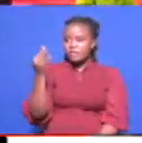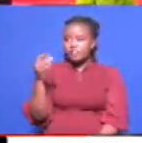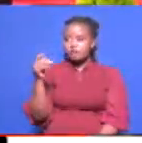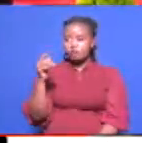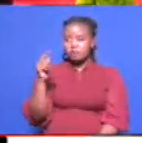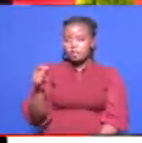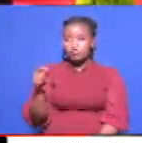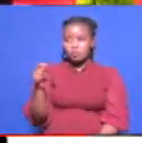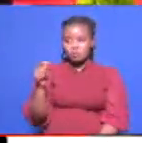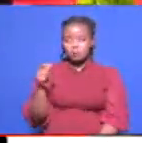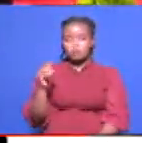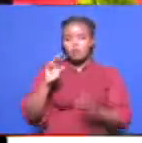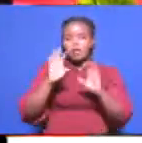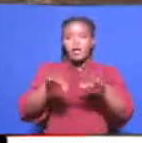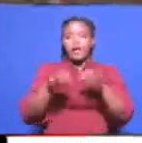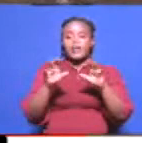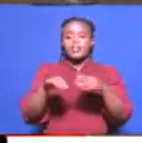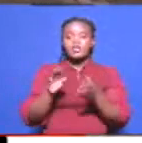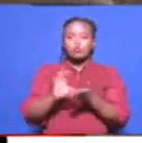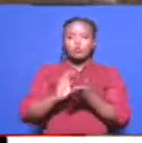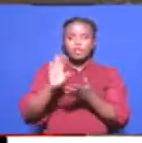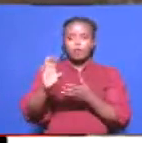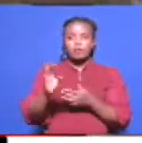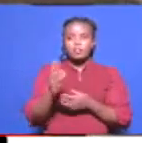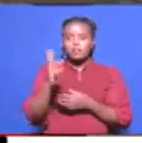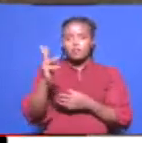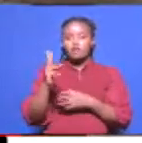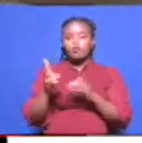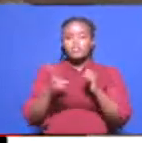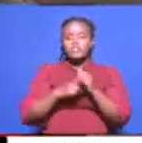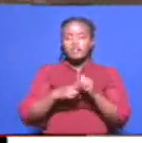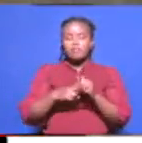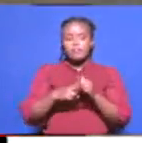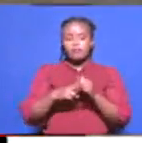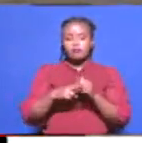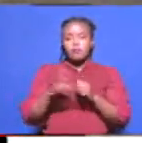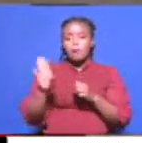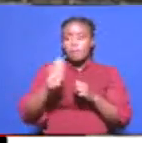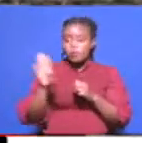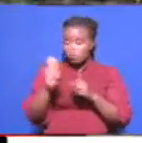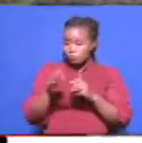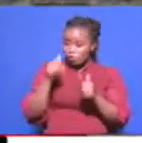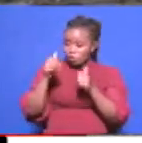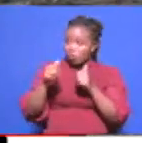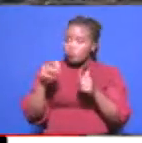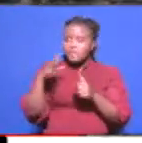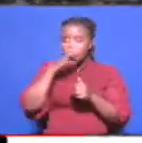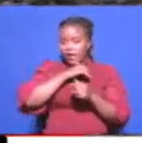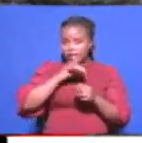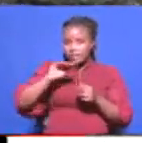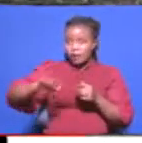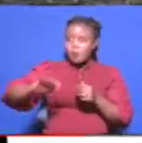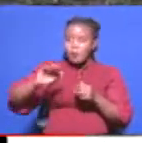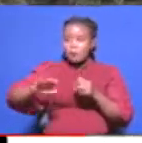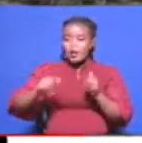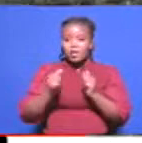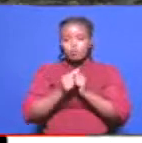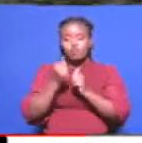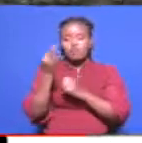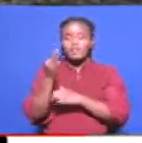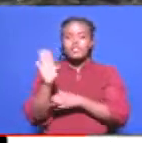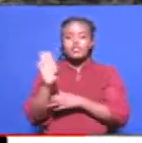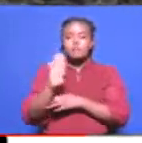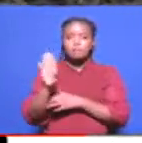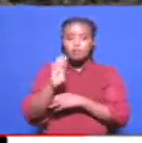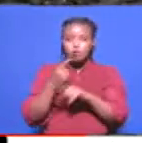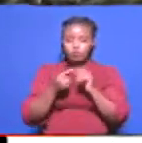was allocated 47 billion shillings, which is 13 billion shillings less from the budgetary allocations for the current financial year.